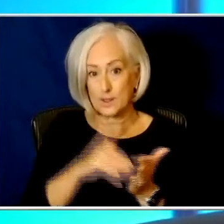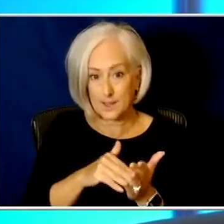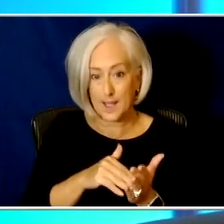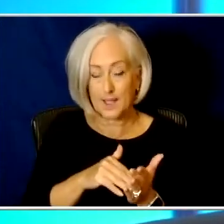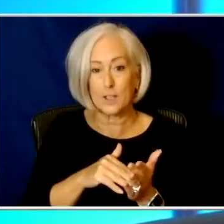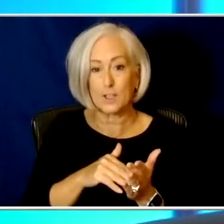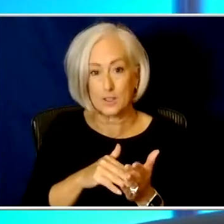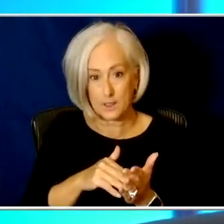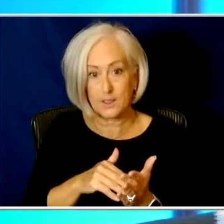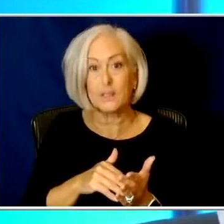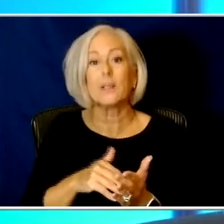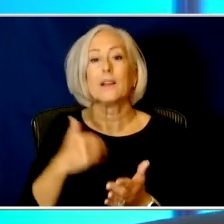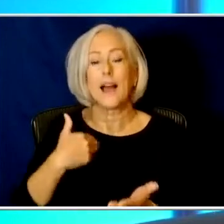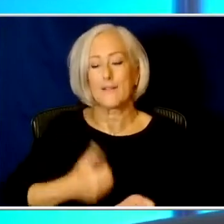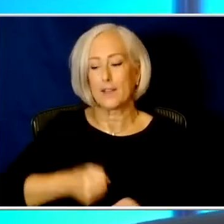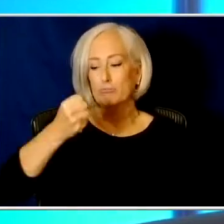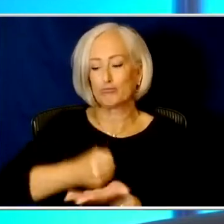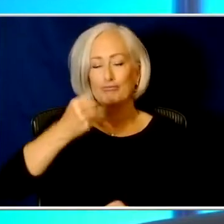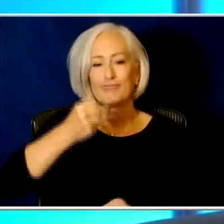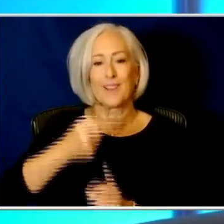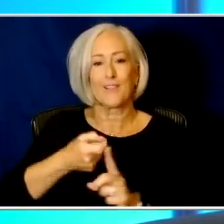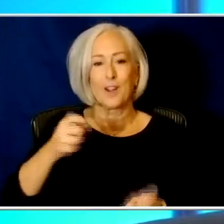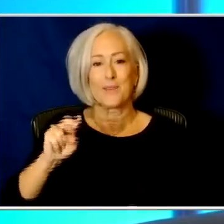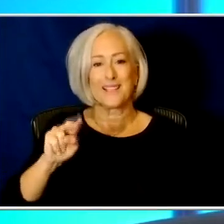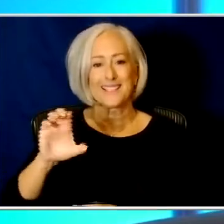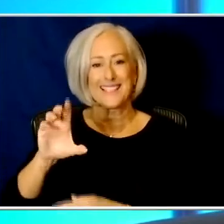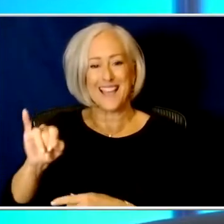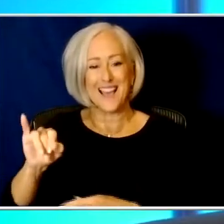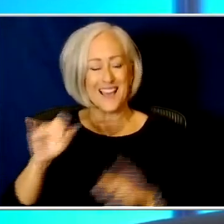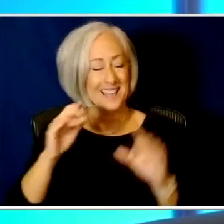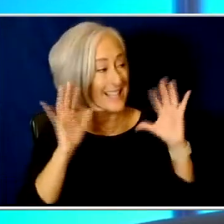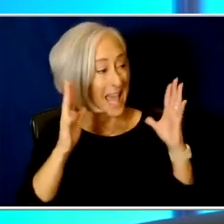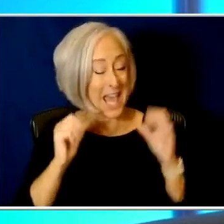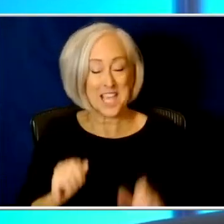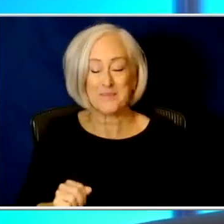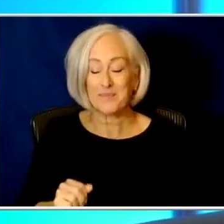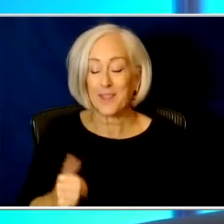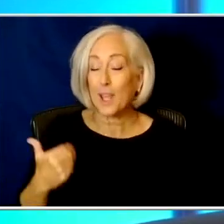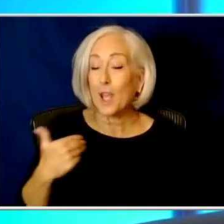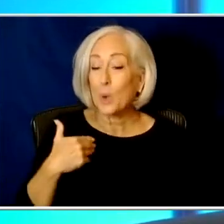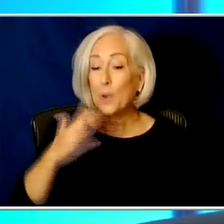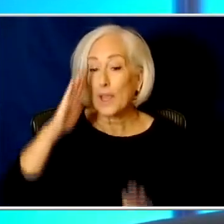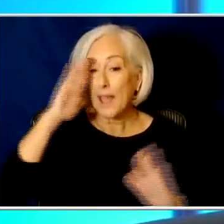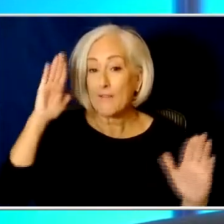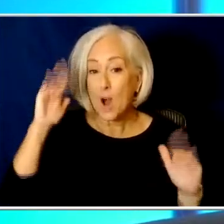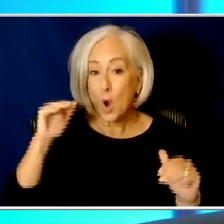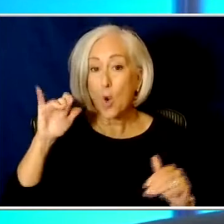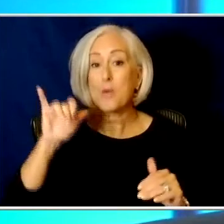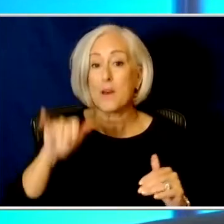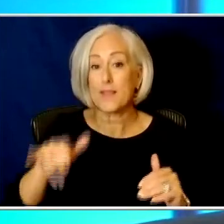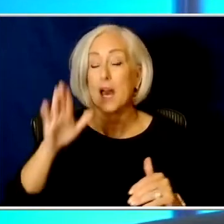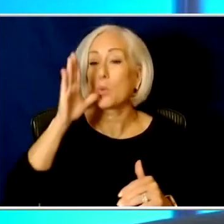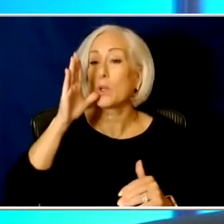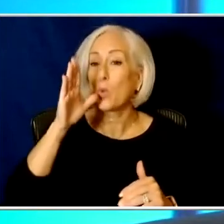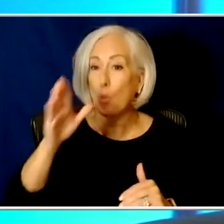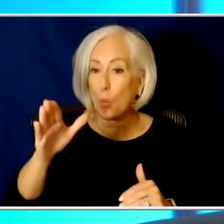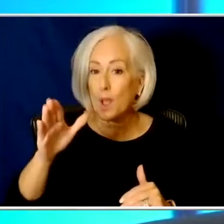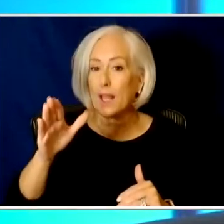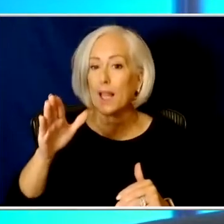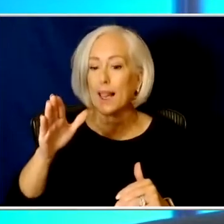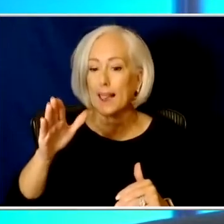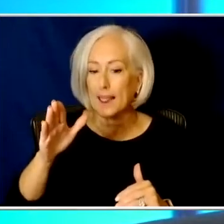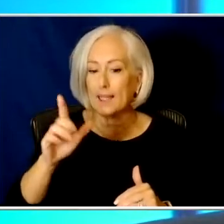things. Okay, so I'm going to turn back to Dr. Wambe for just a moment. We've talked a lot about all these triple negative things and breast cancer. It feels